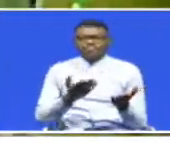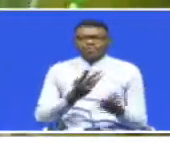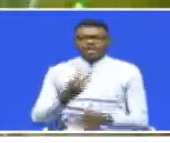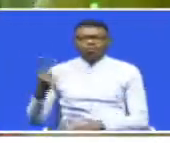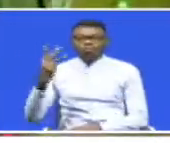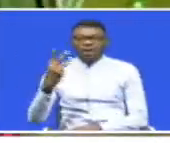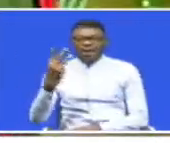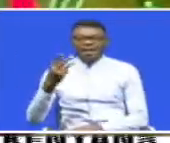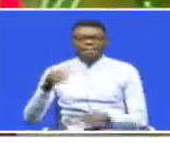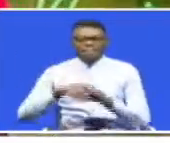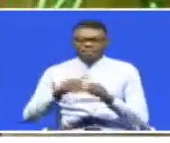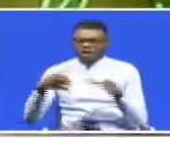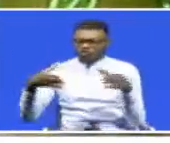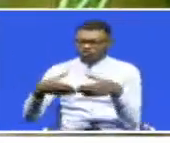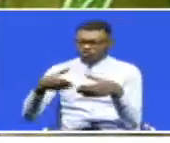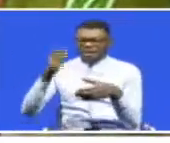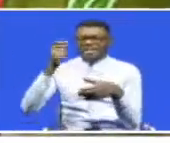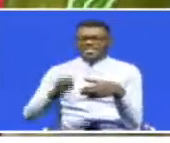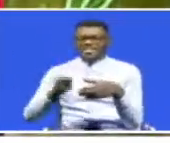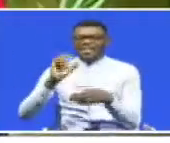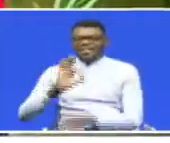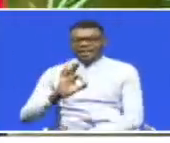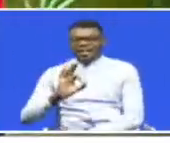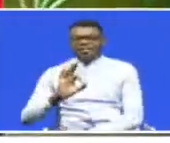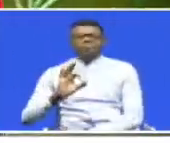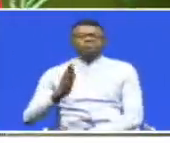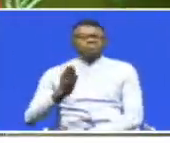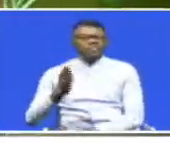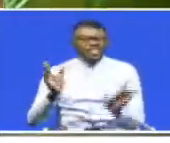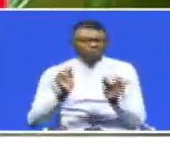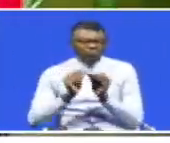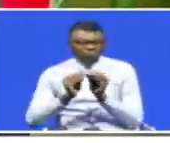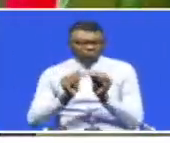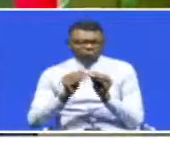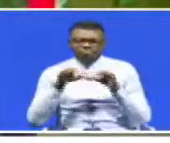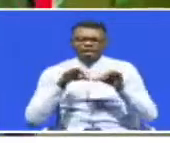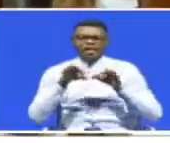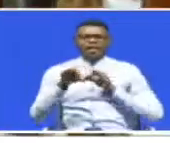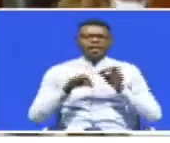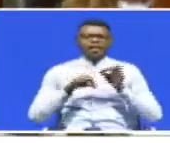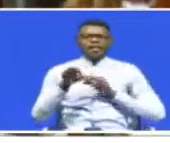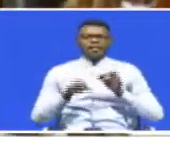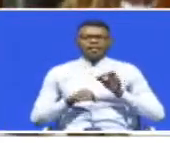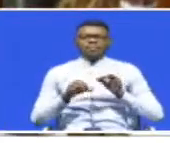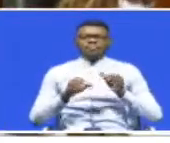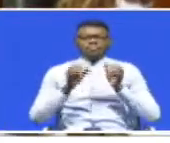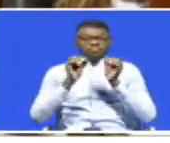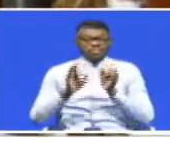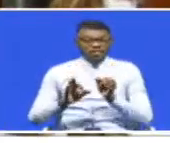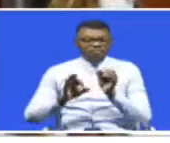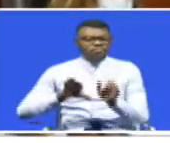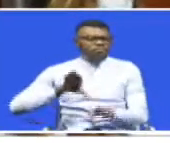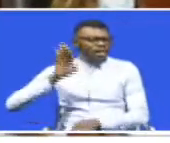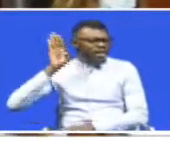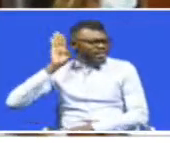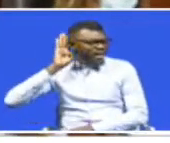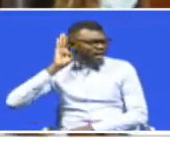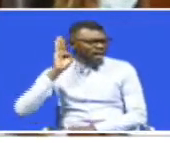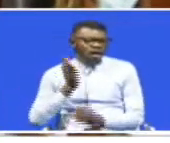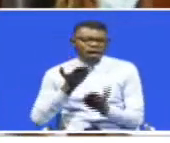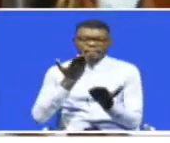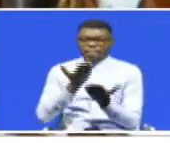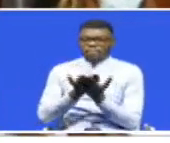a three-judge bench of the Court of Appeal is set to sit for the judges to give directions on whether they will hear the substantive appeal